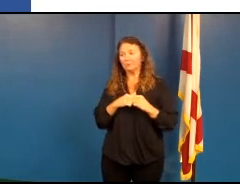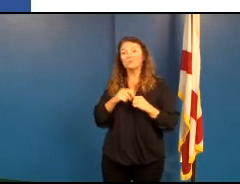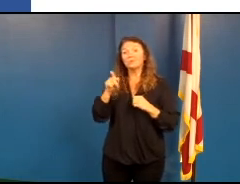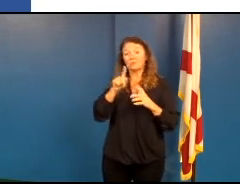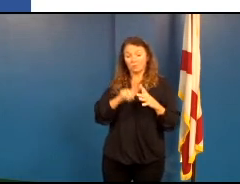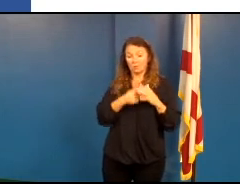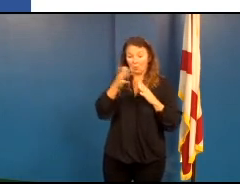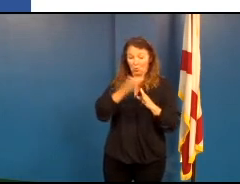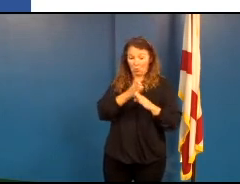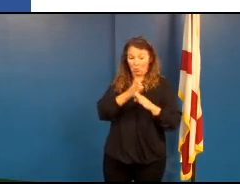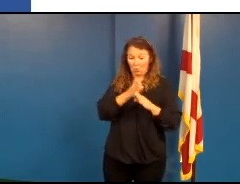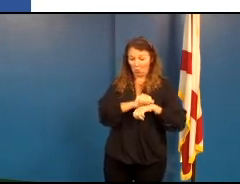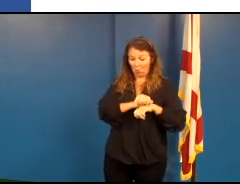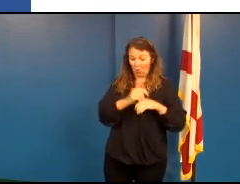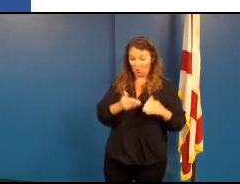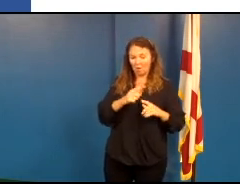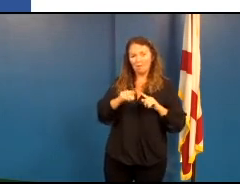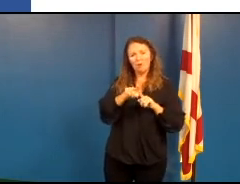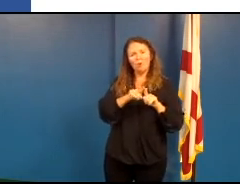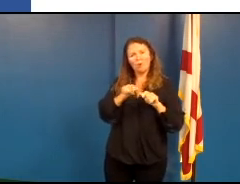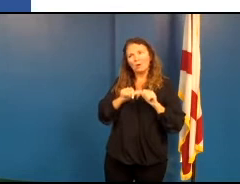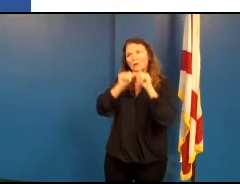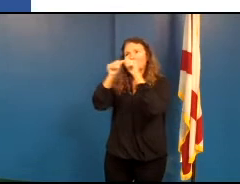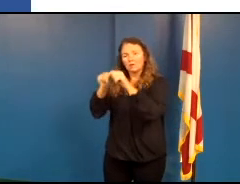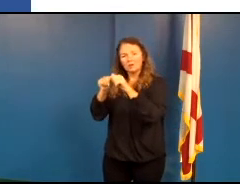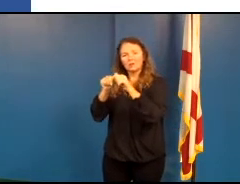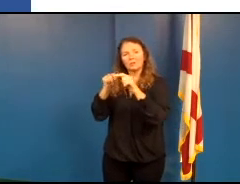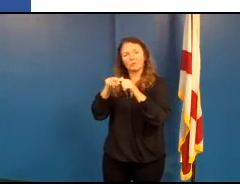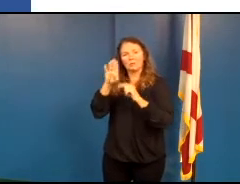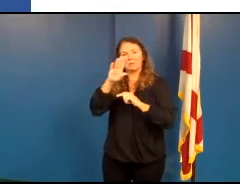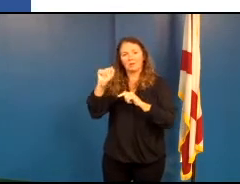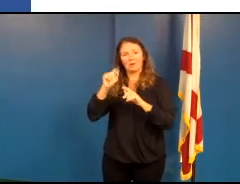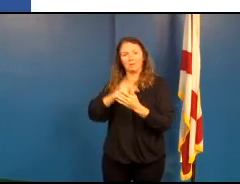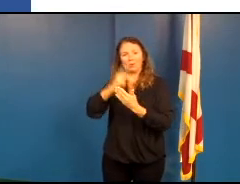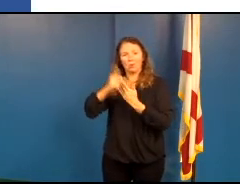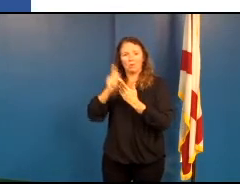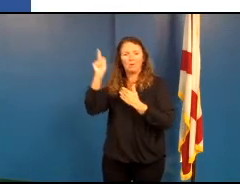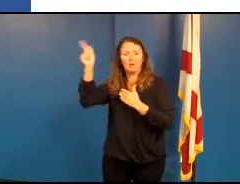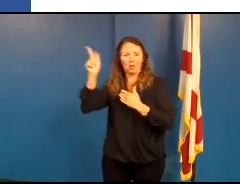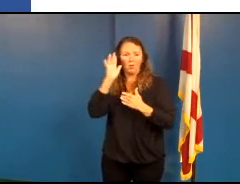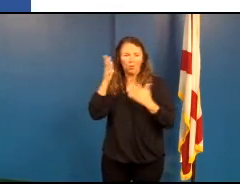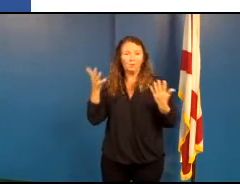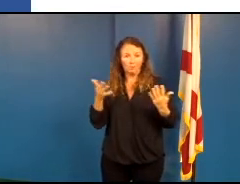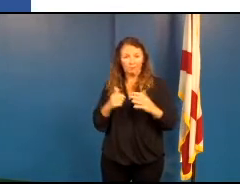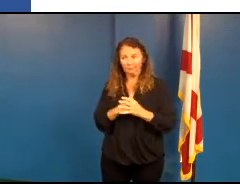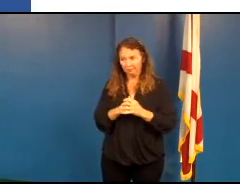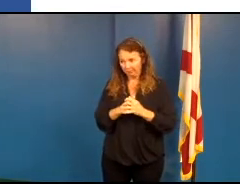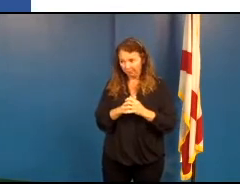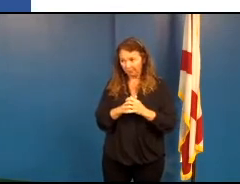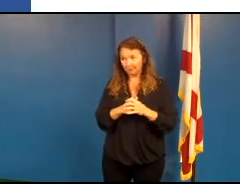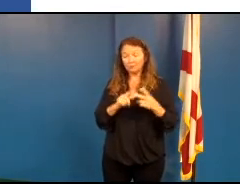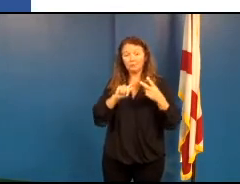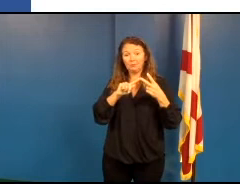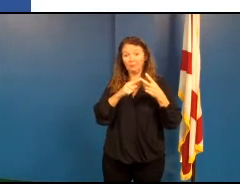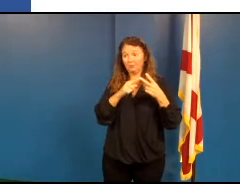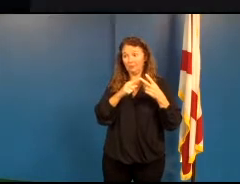start their career here, but also continue into the baccalaureate program pathways. In terms of the second pillar, which